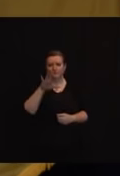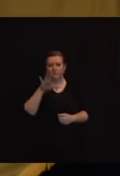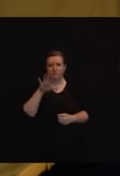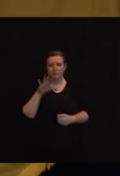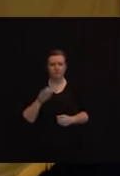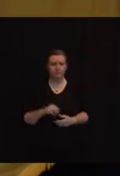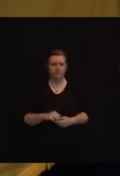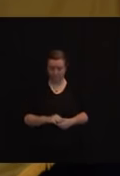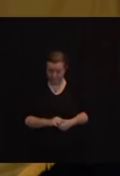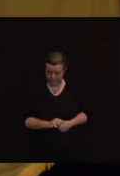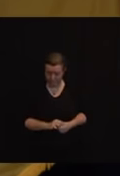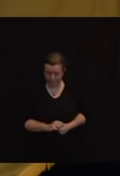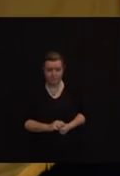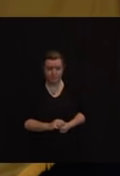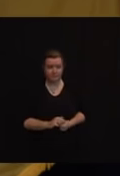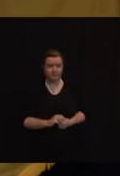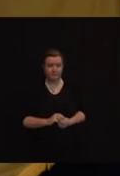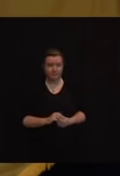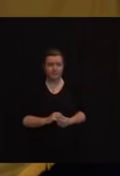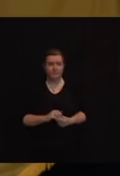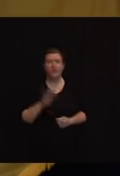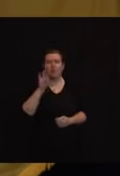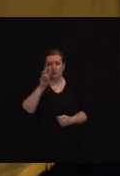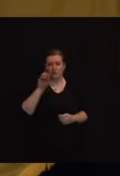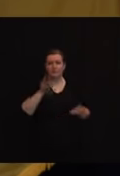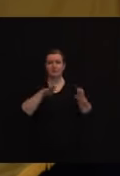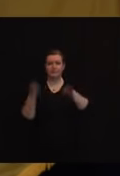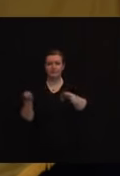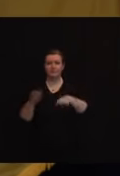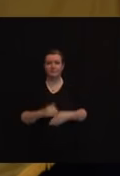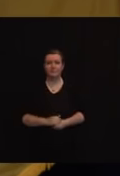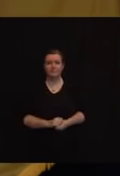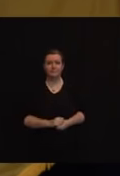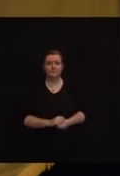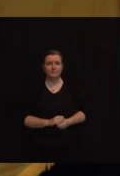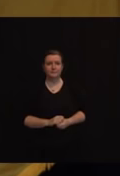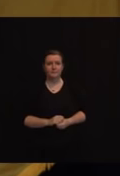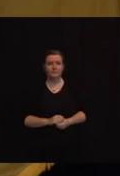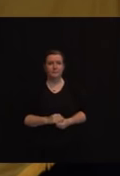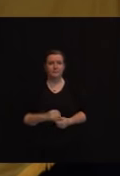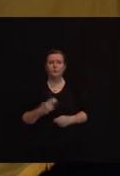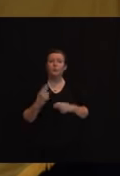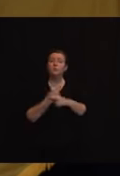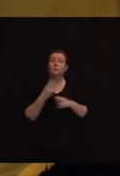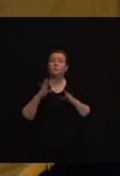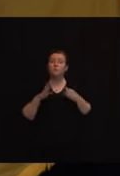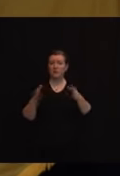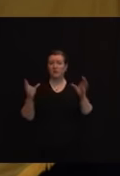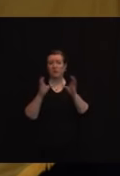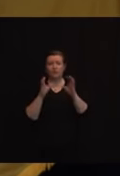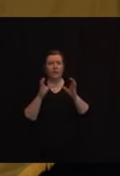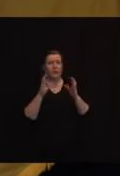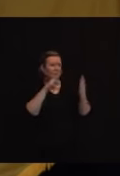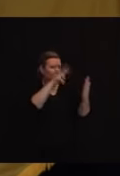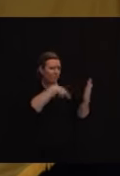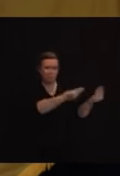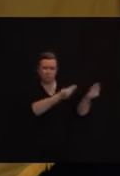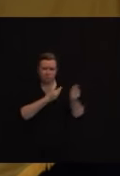reviews the death records and matches them to existing cases, we find deaths that have occurred in the past,